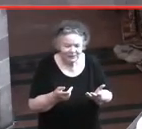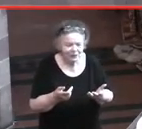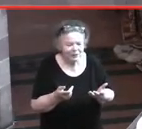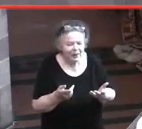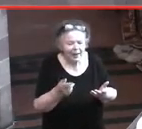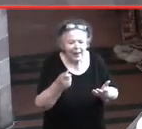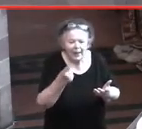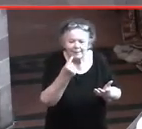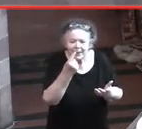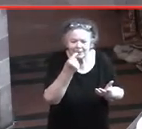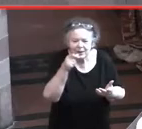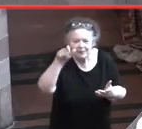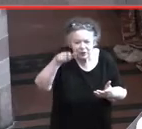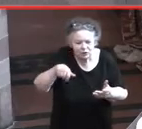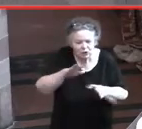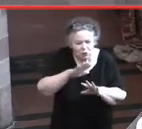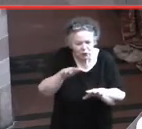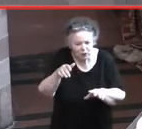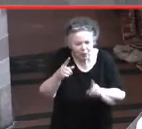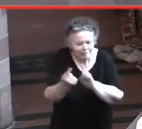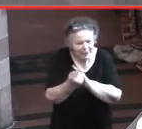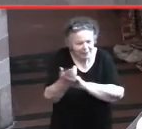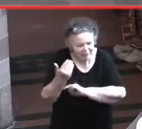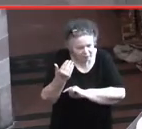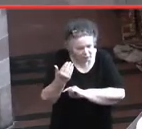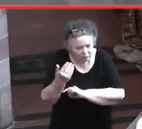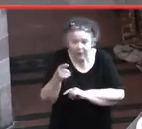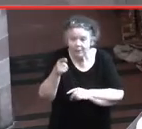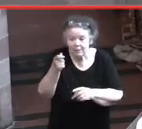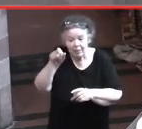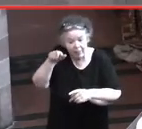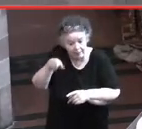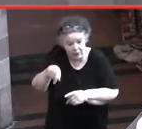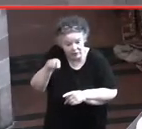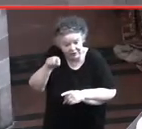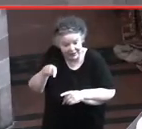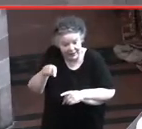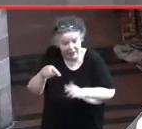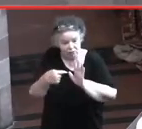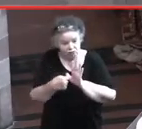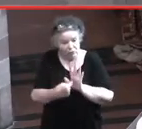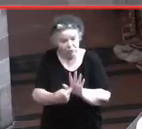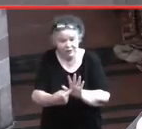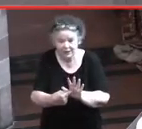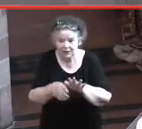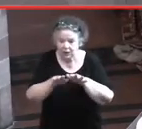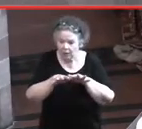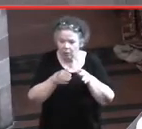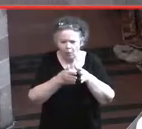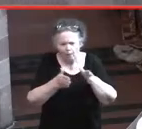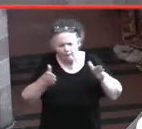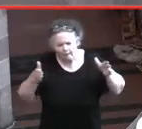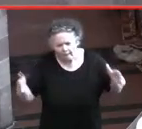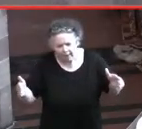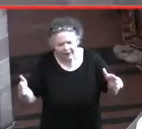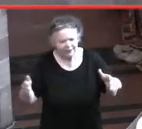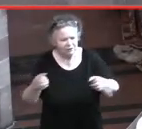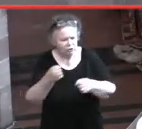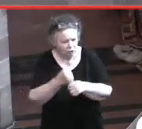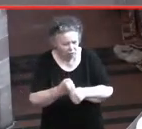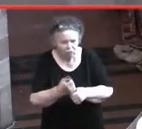Maybe someone you don't know is here to represent the wider Methodist Church, other Christian